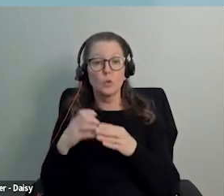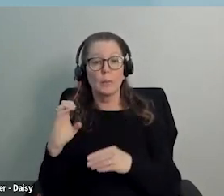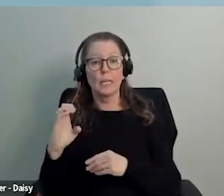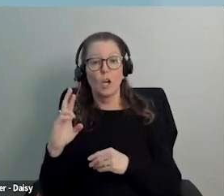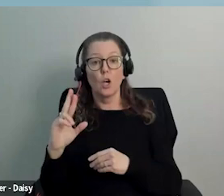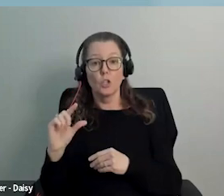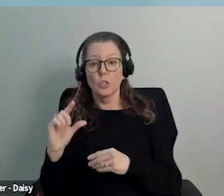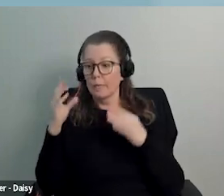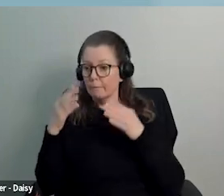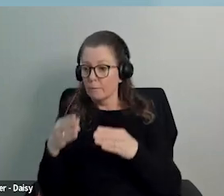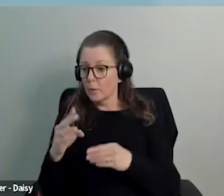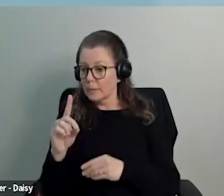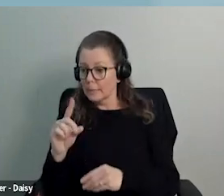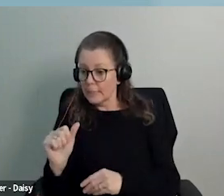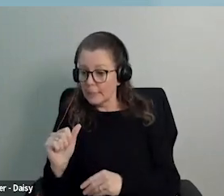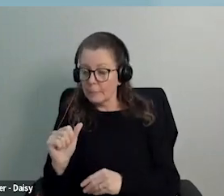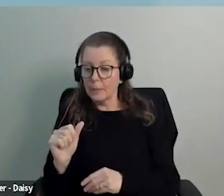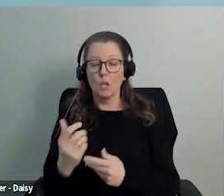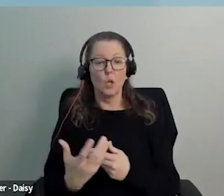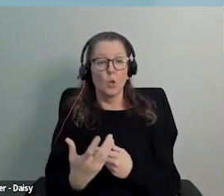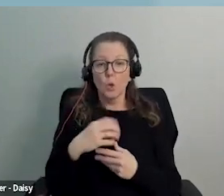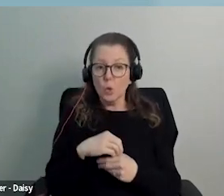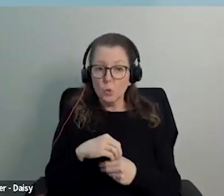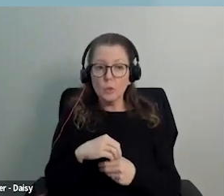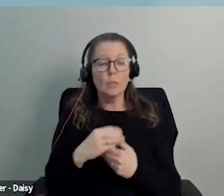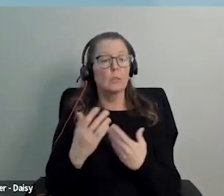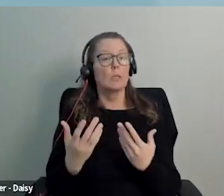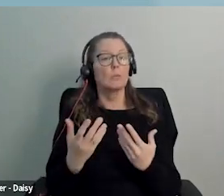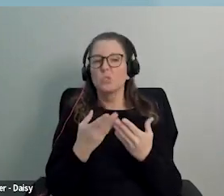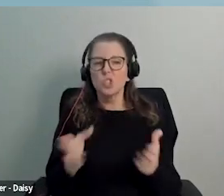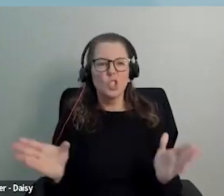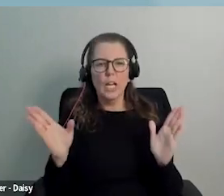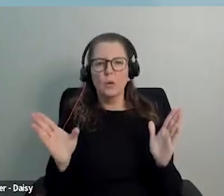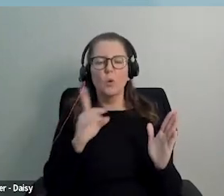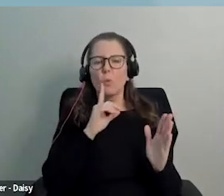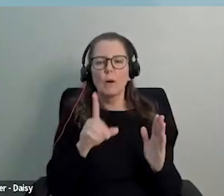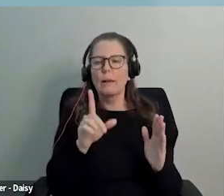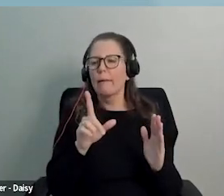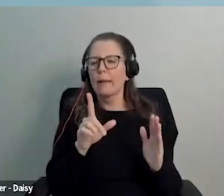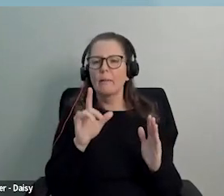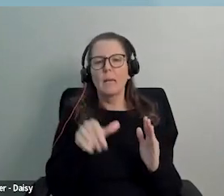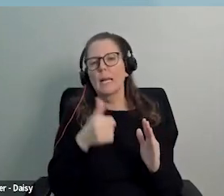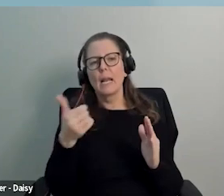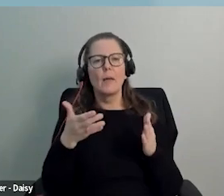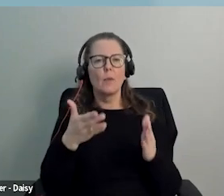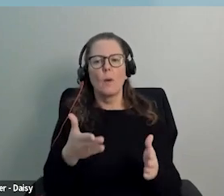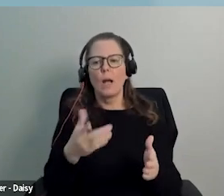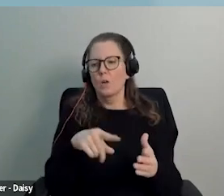disabilities or just inclusion in general, it's just another way to get involved.